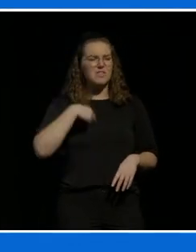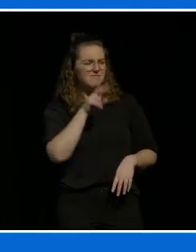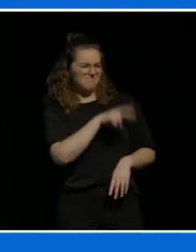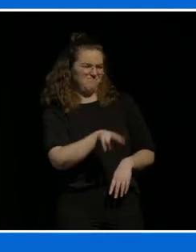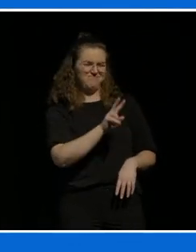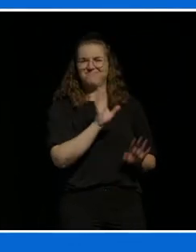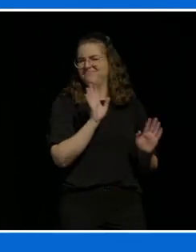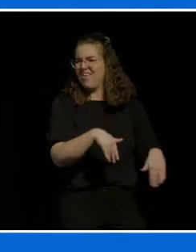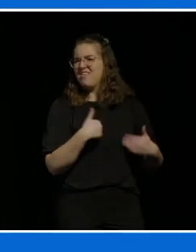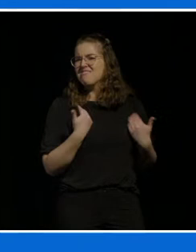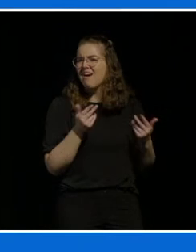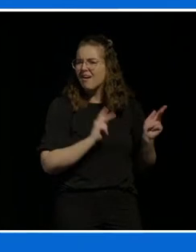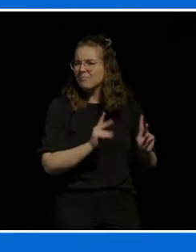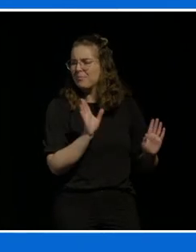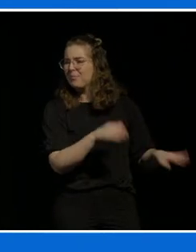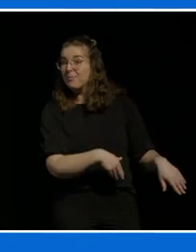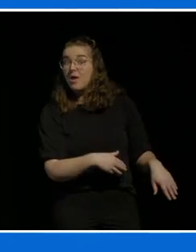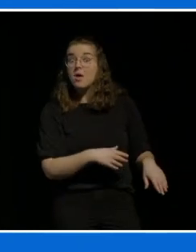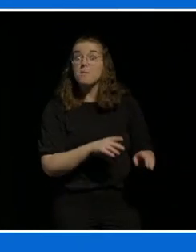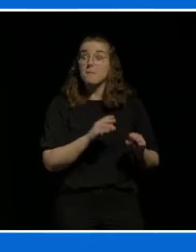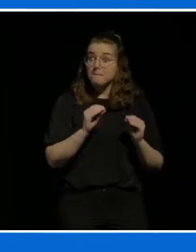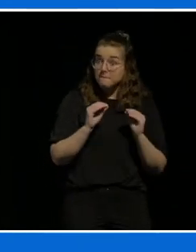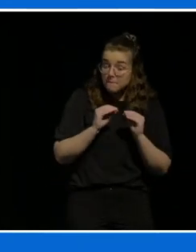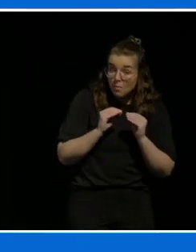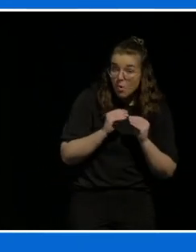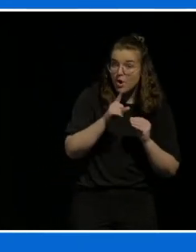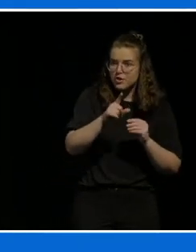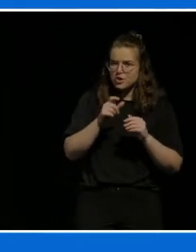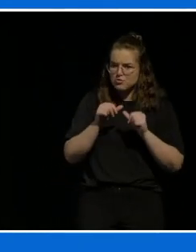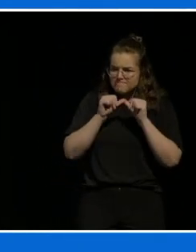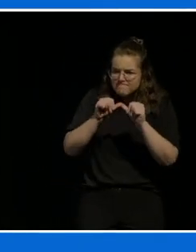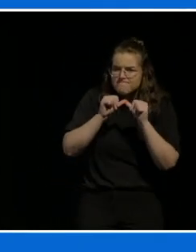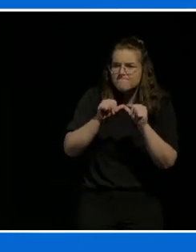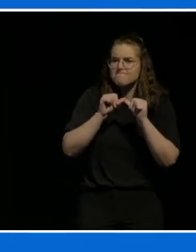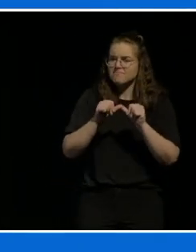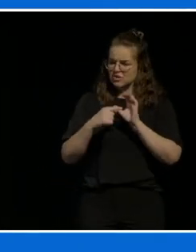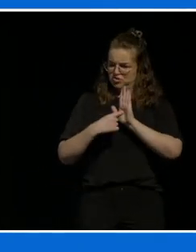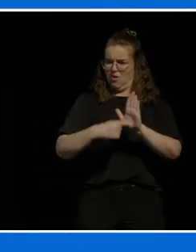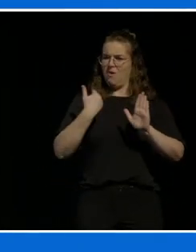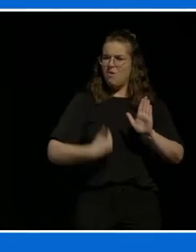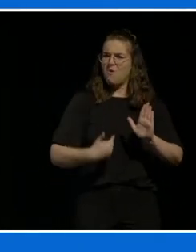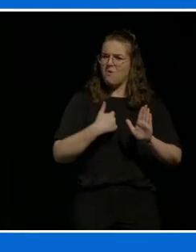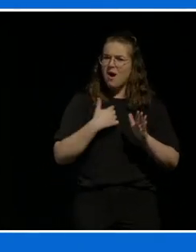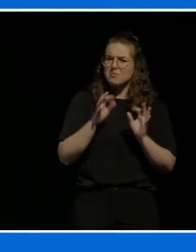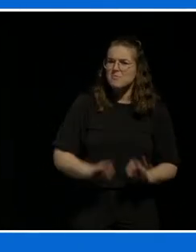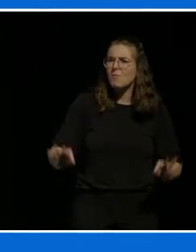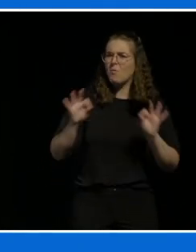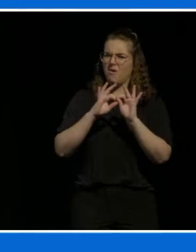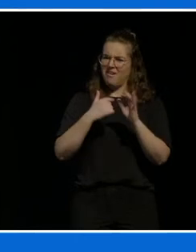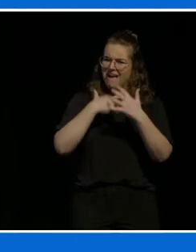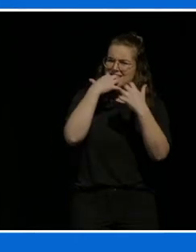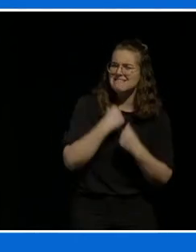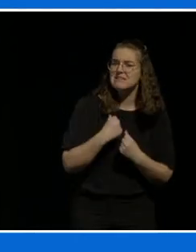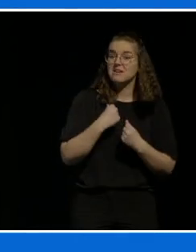young, what do they know? But the more you stick with it, the more you show that you care about it, the more people will be impressed, and the more that you can